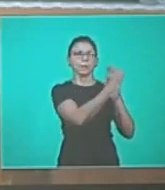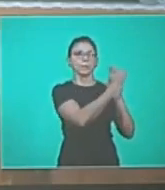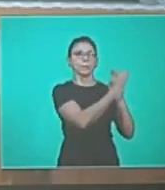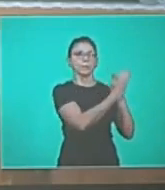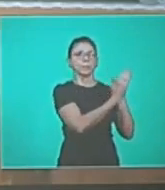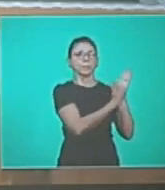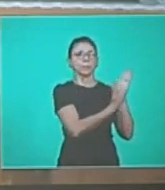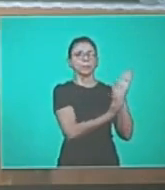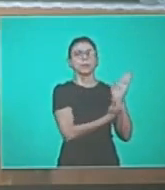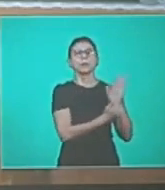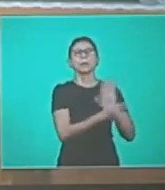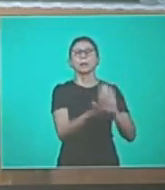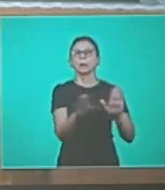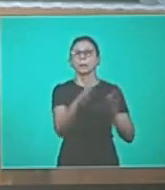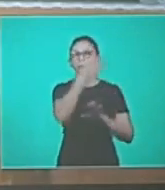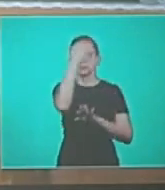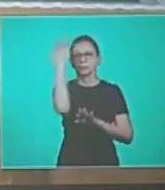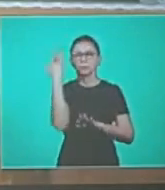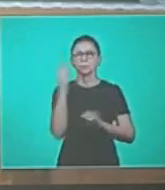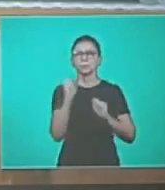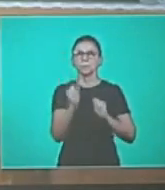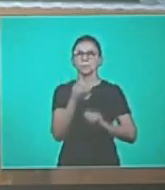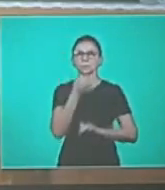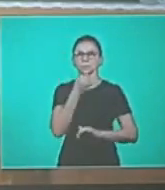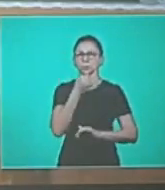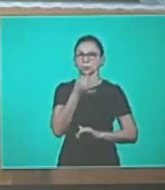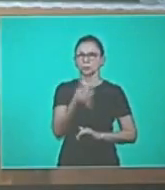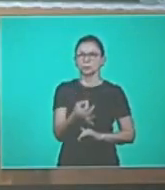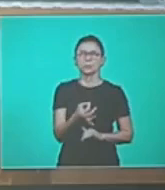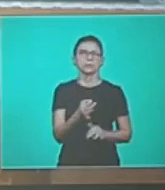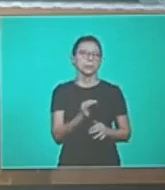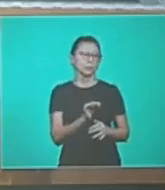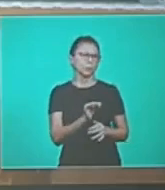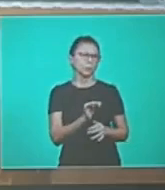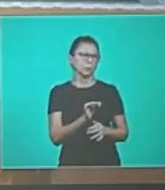sequence, not because someone is suggesting something, no.